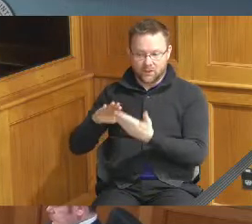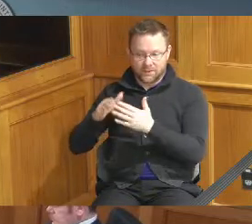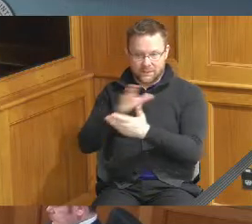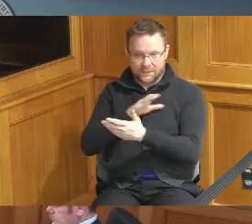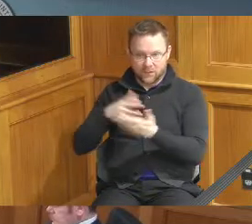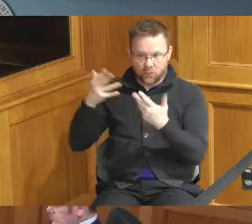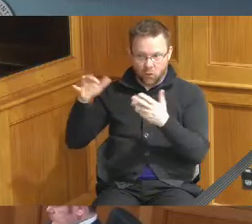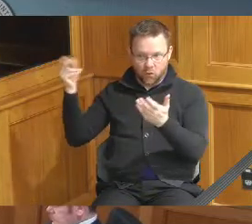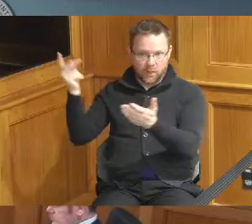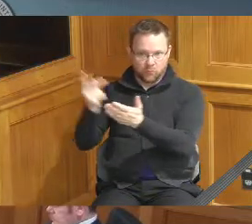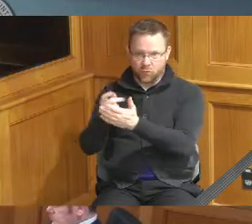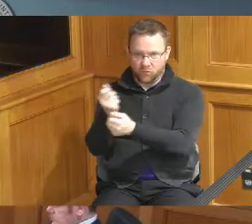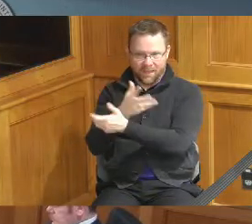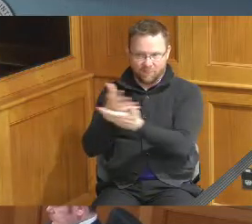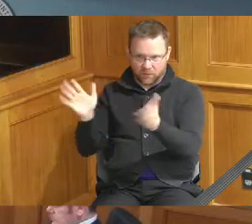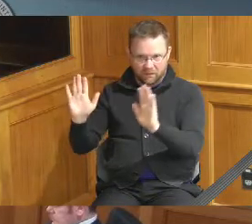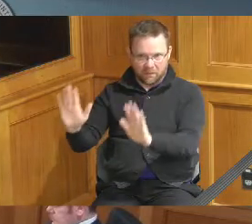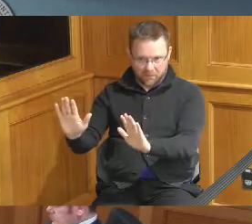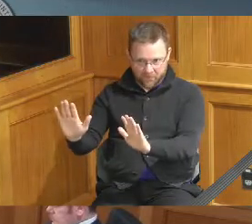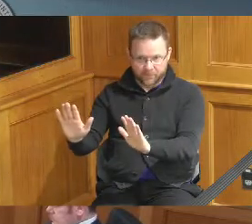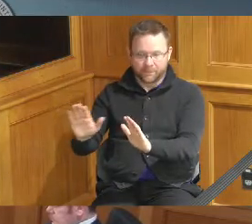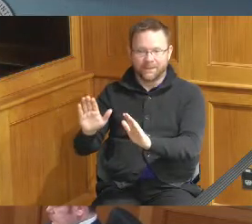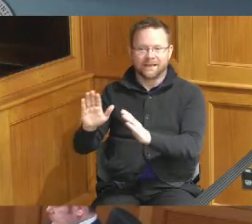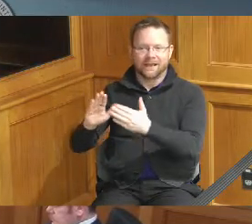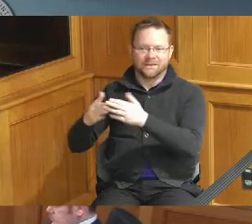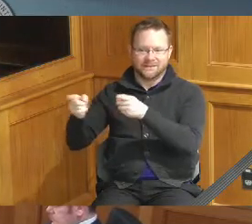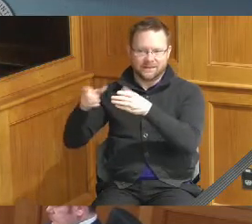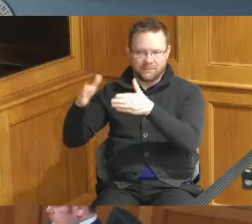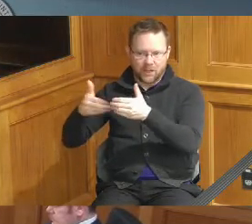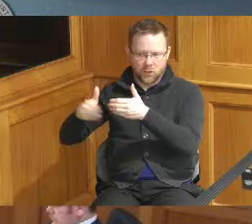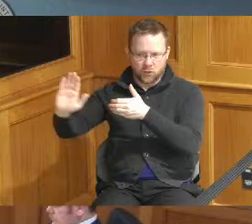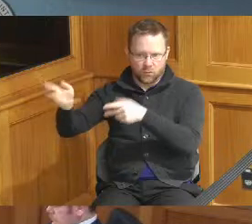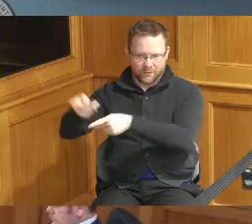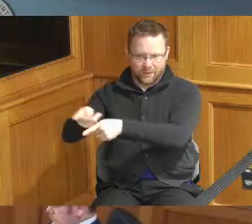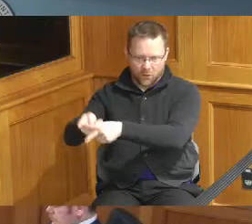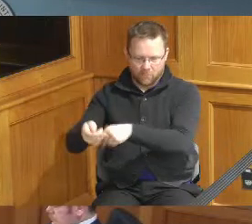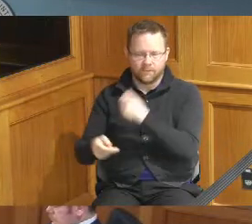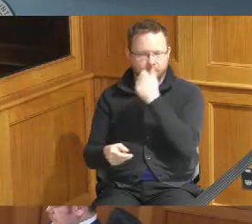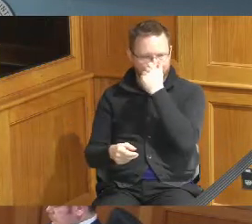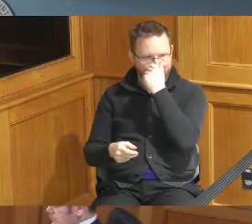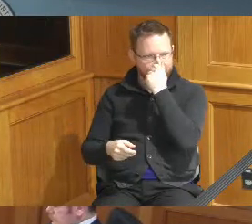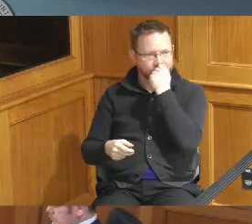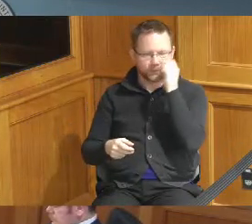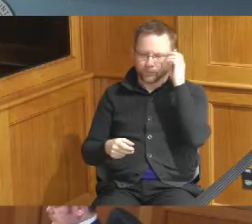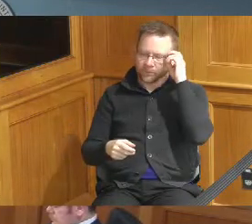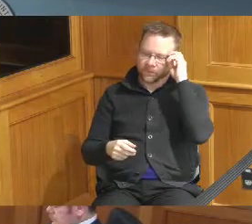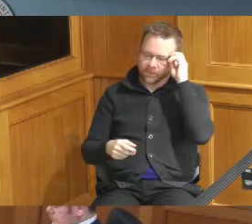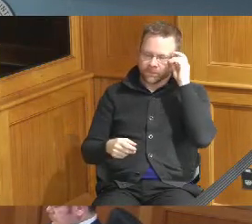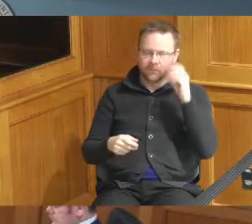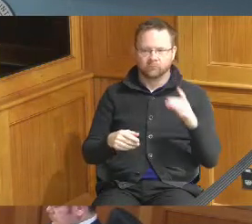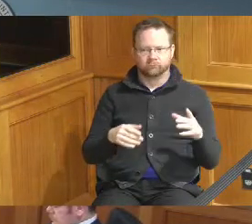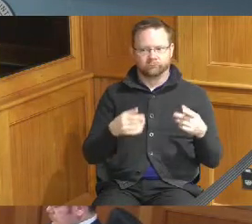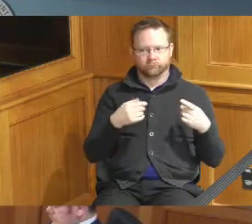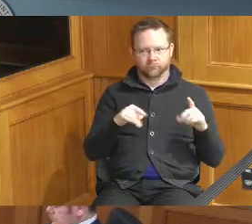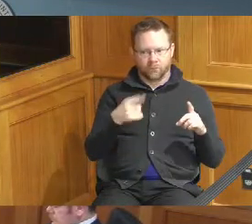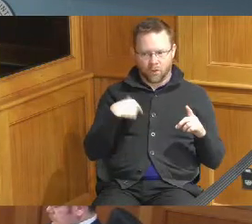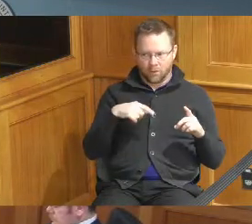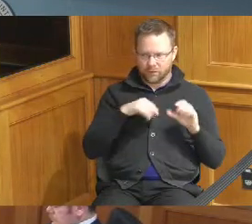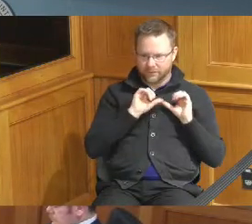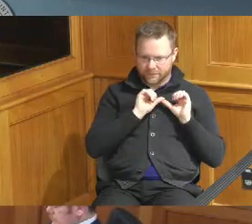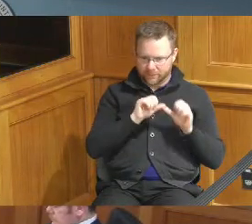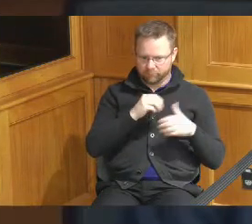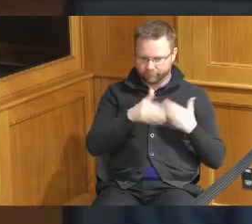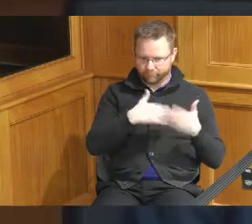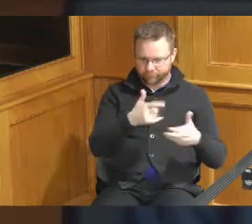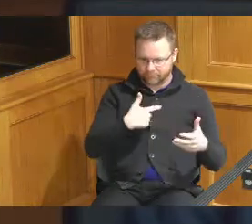to my knowledge, as far as they are going to go, and the city manager has the additional authority. Okay, just as we continue down this road, I